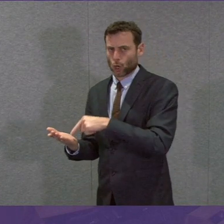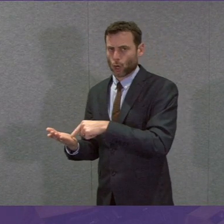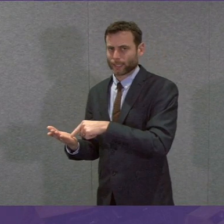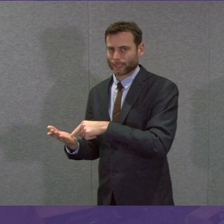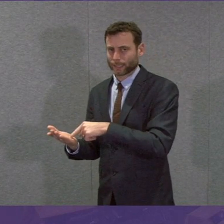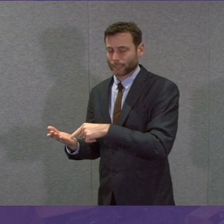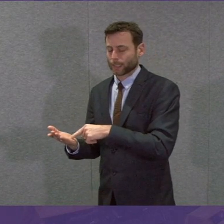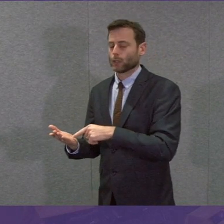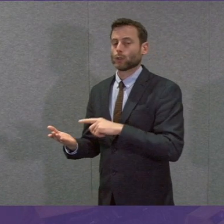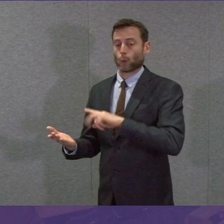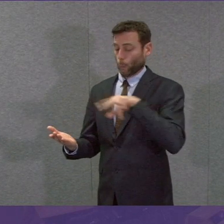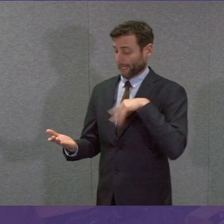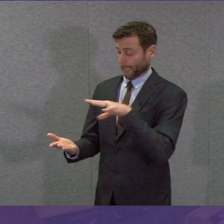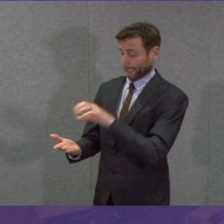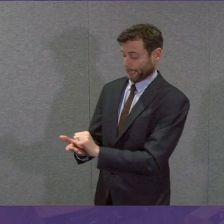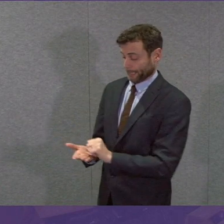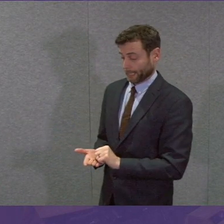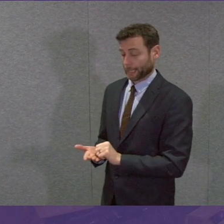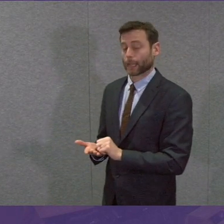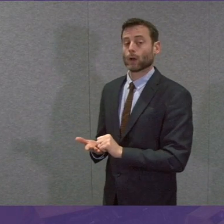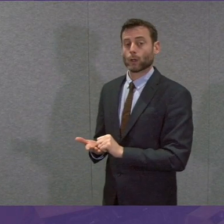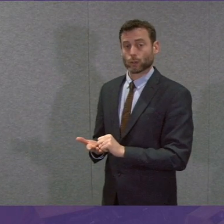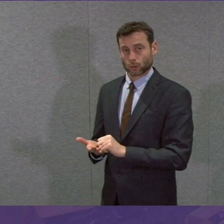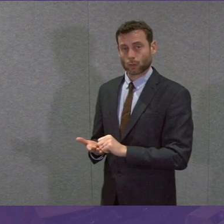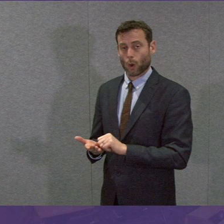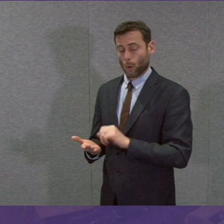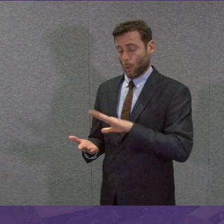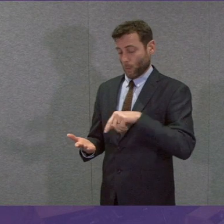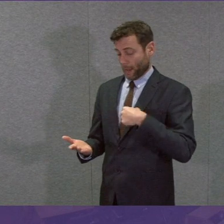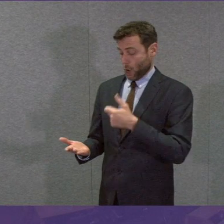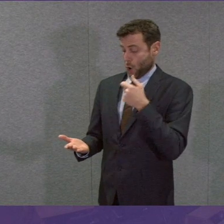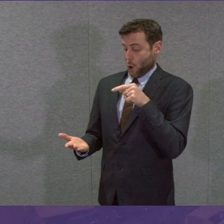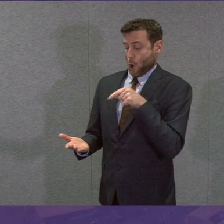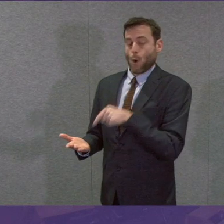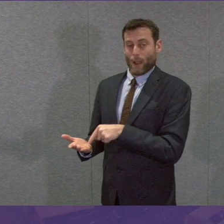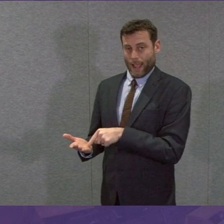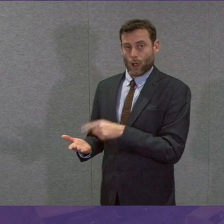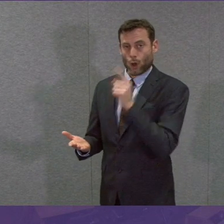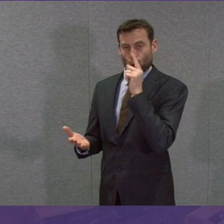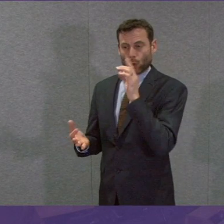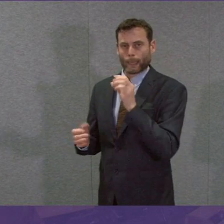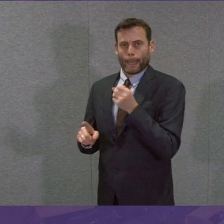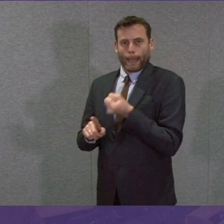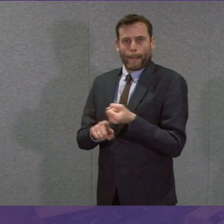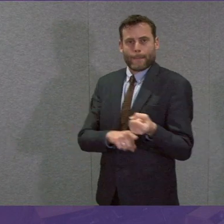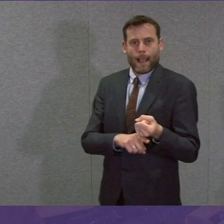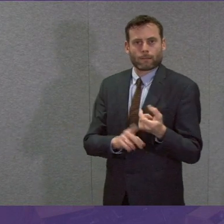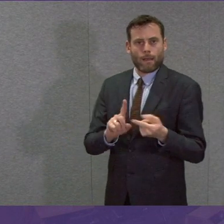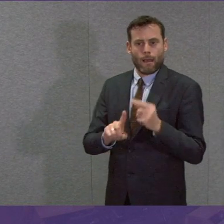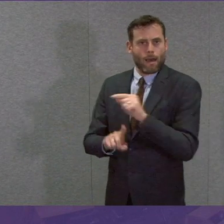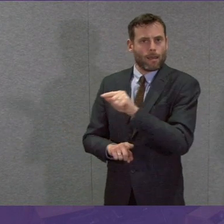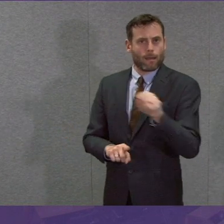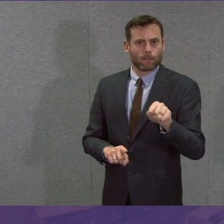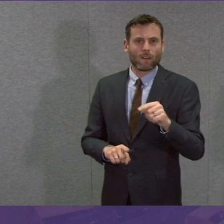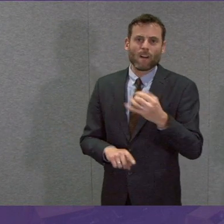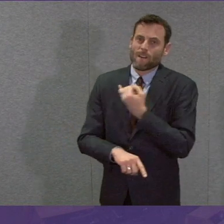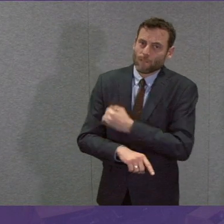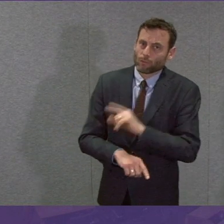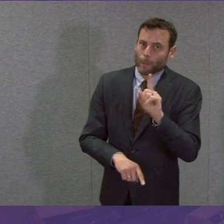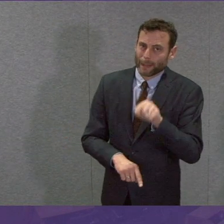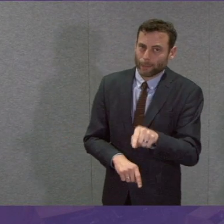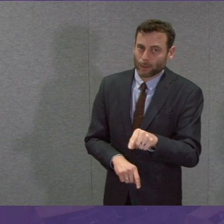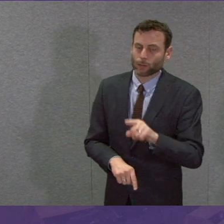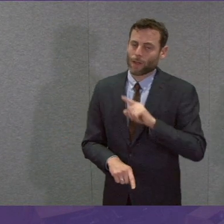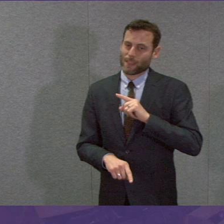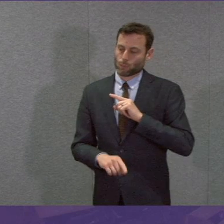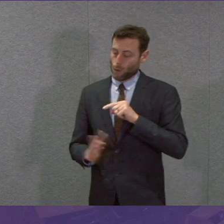that they raise. That's not to say they shouldn't happen, but we need to be alert to issues that they will raise for very vulnerable people. Miles Briggs,